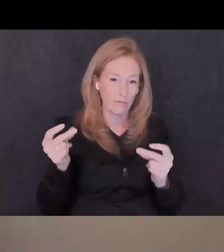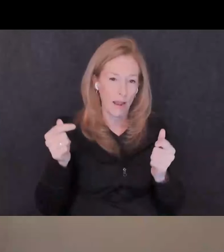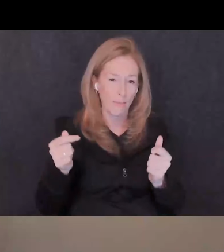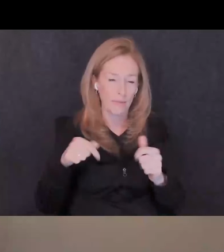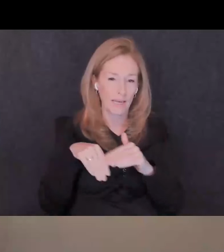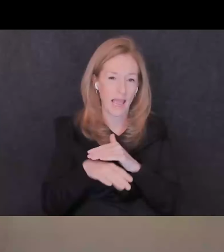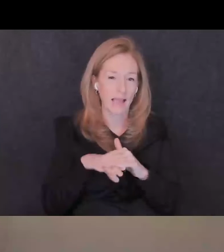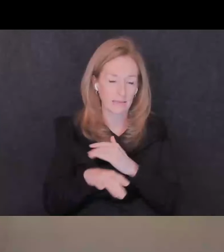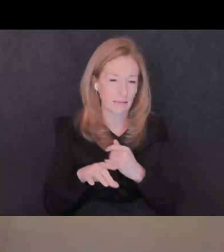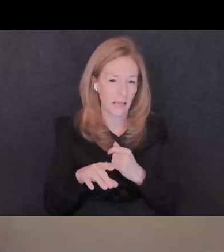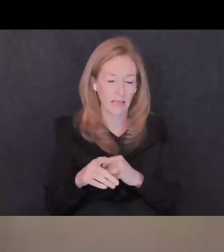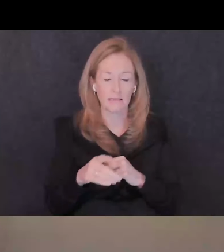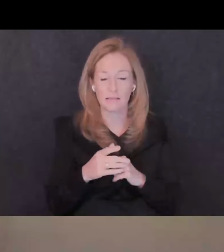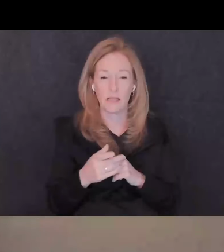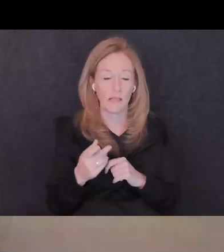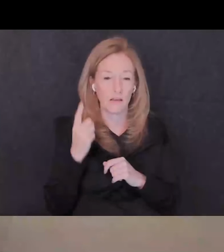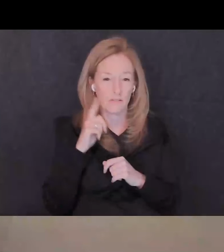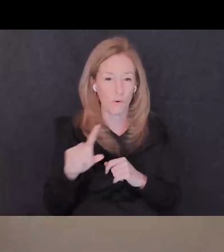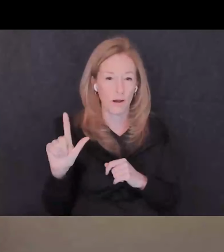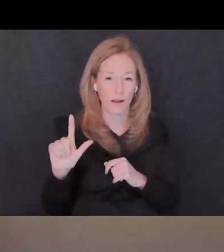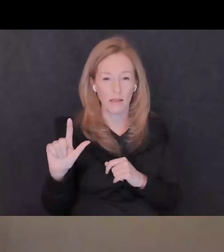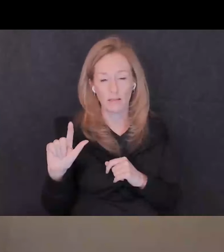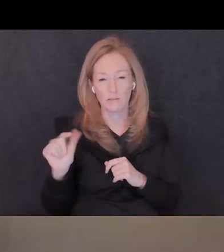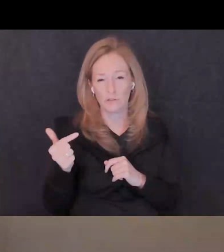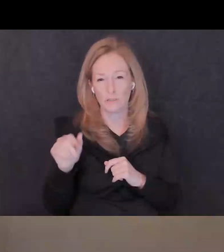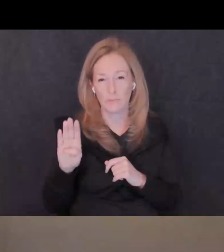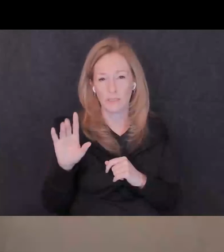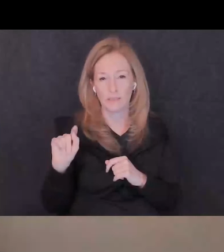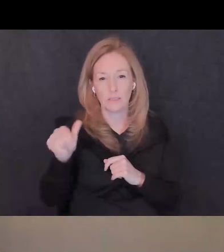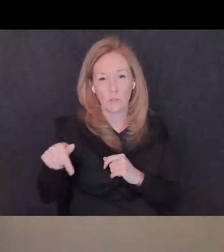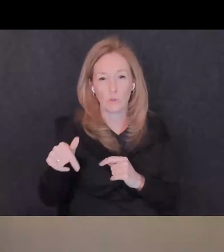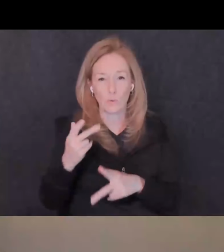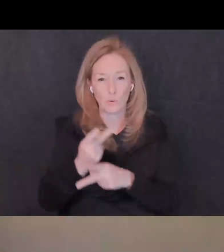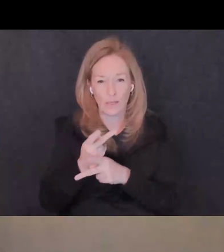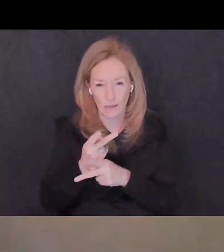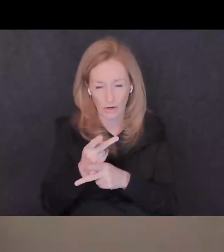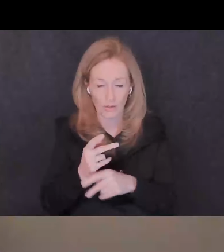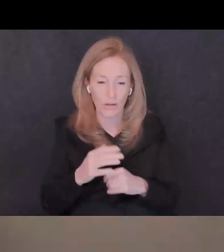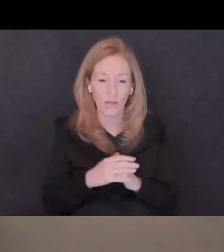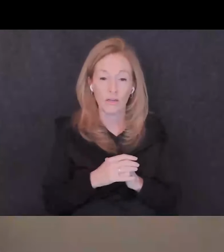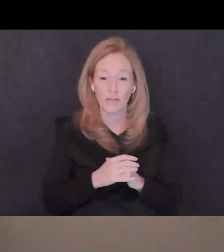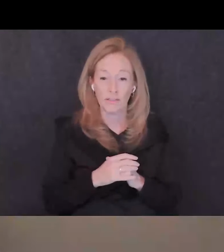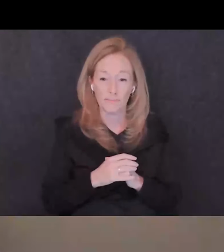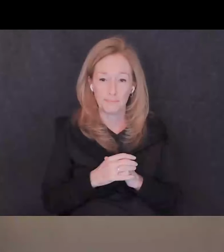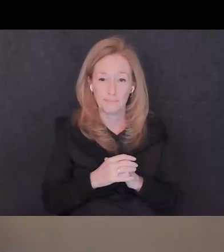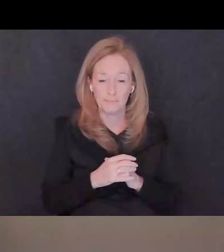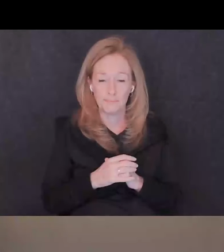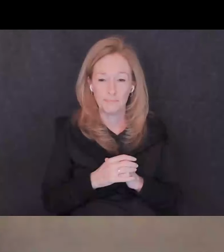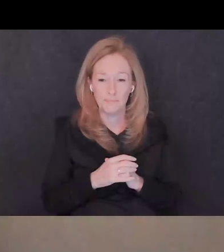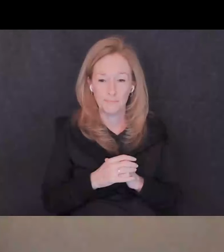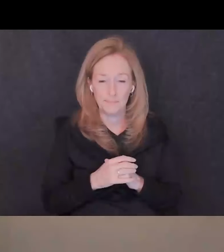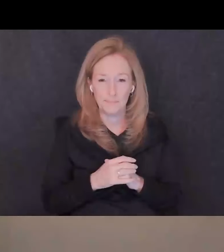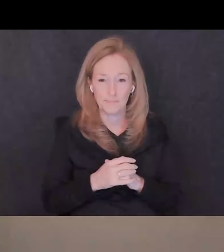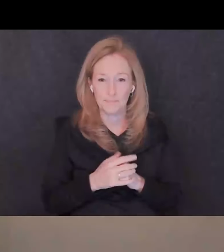to care for LGBTQ youth. So I think that's can't be